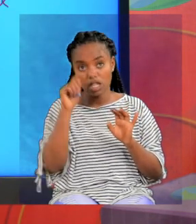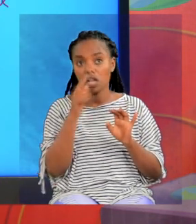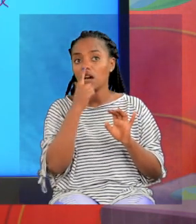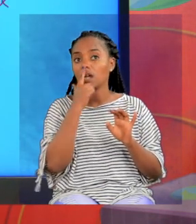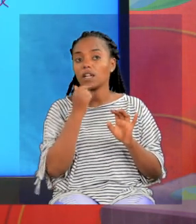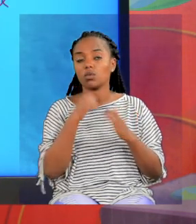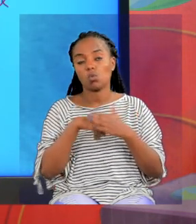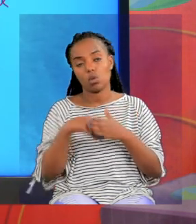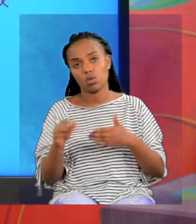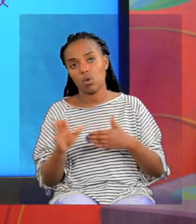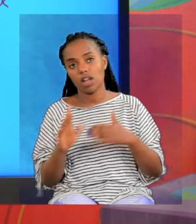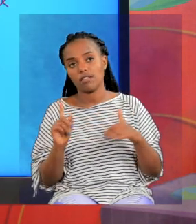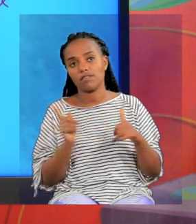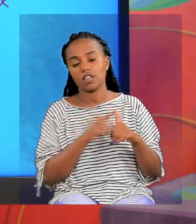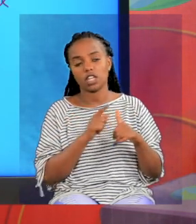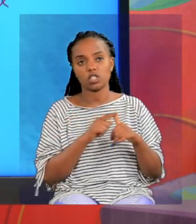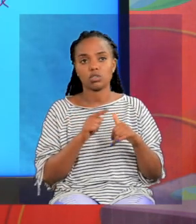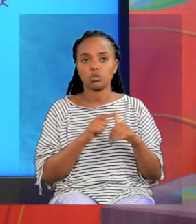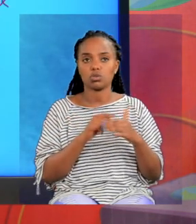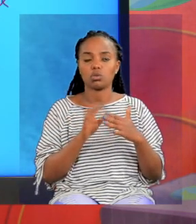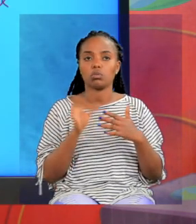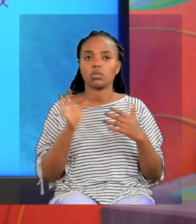occurred on the first row, will be this